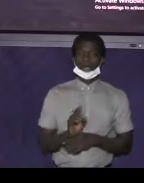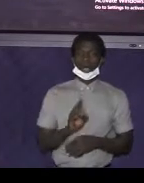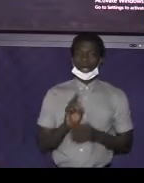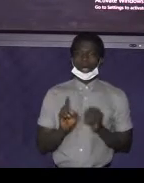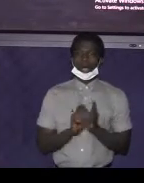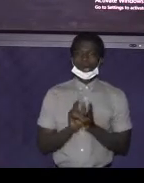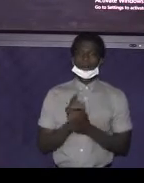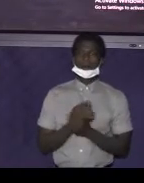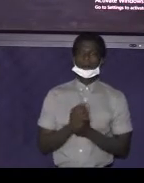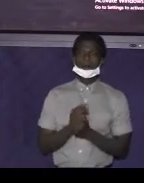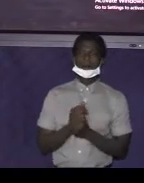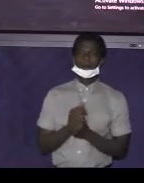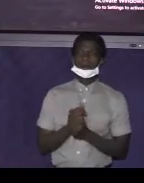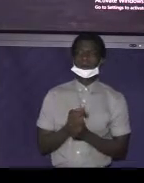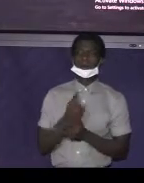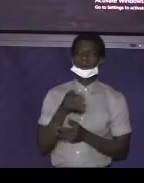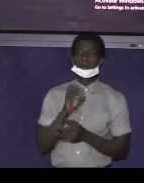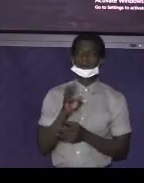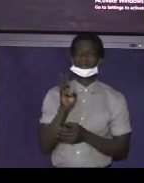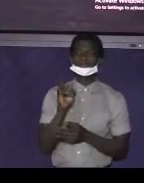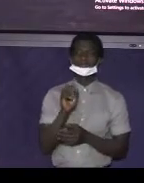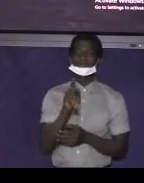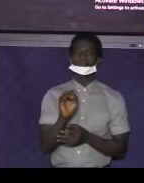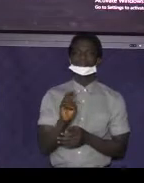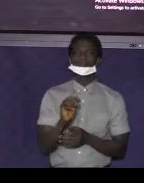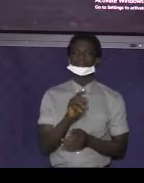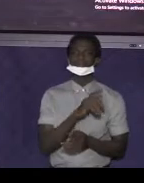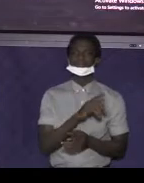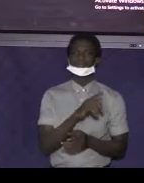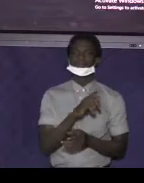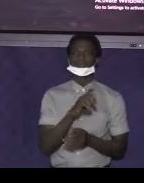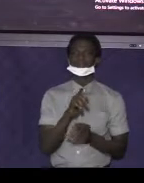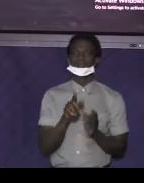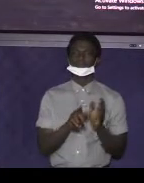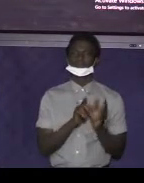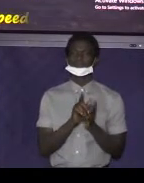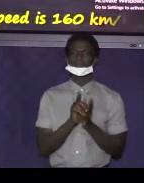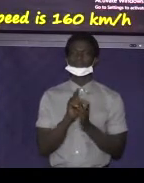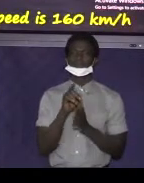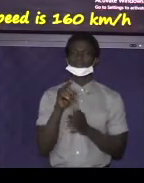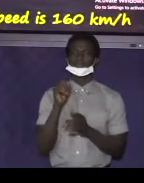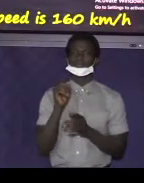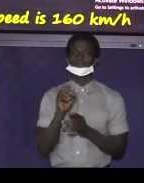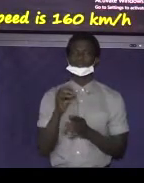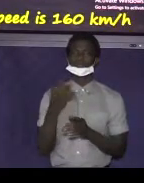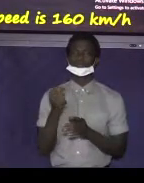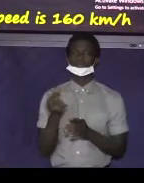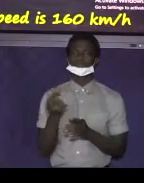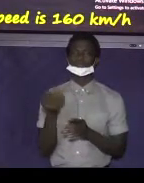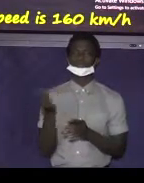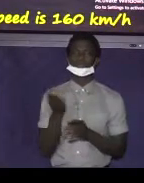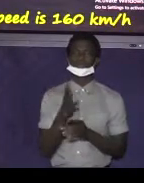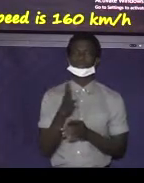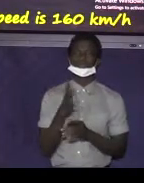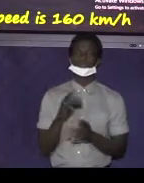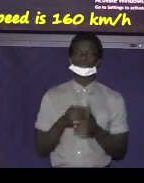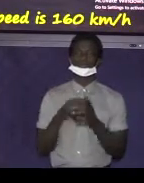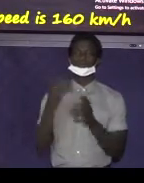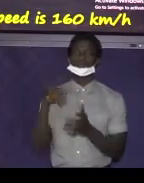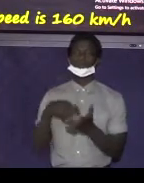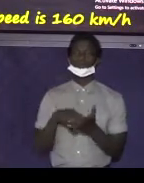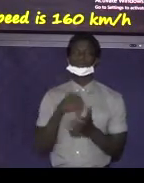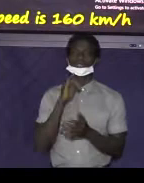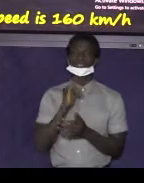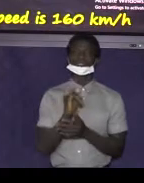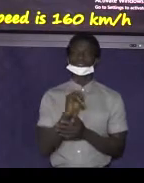is kilometers per hour. 160 kilometers per hour. So therefore the average speed of this